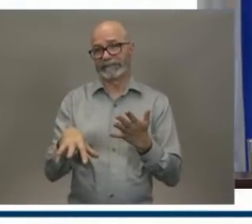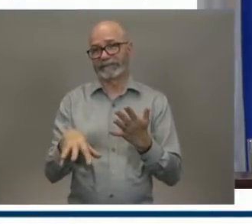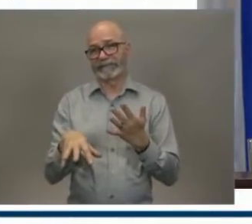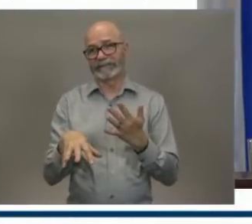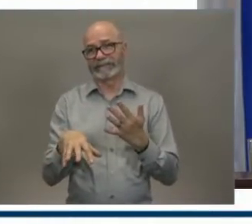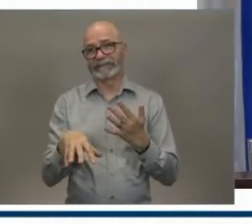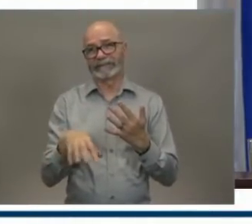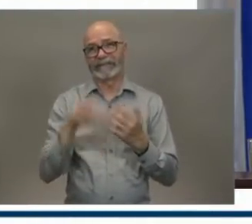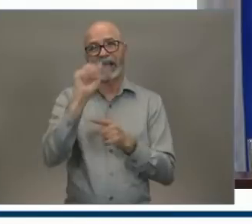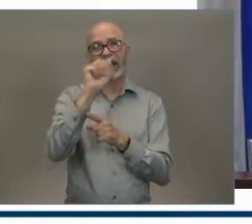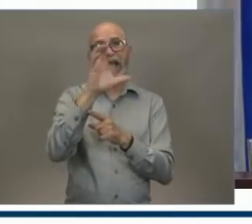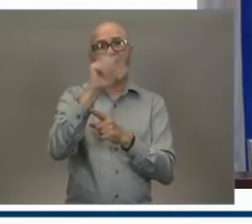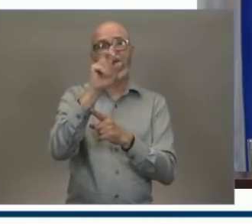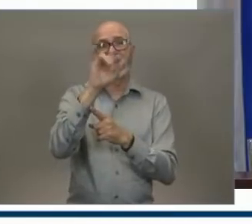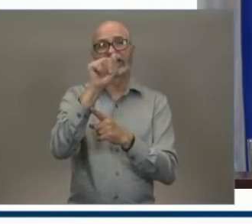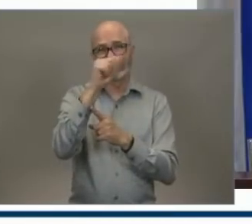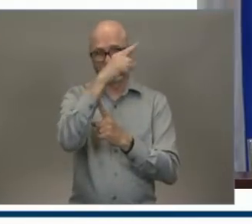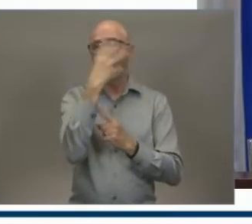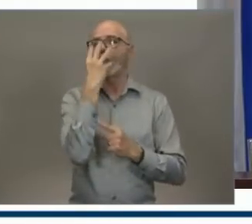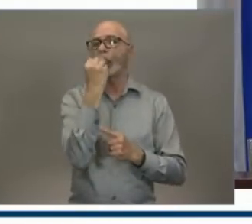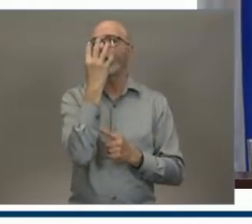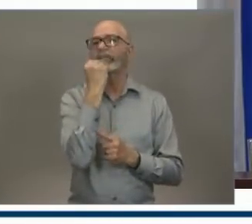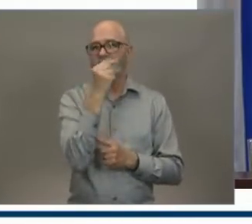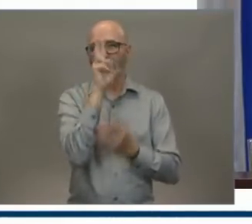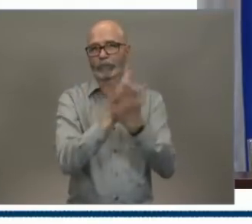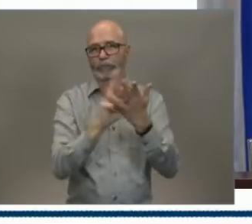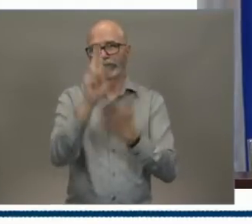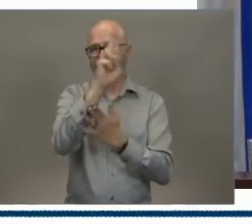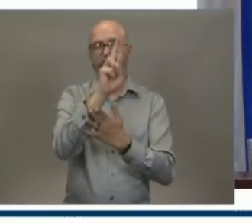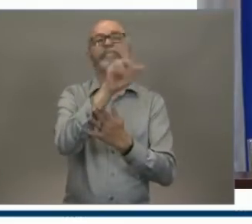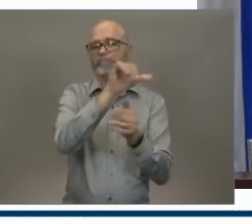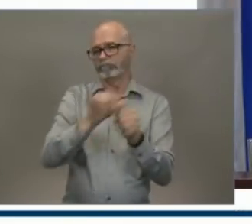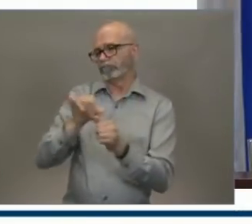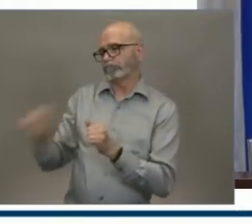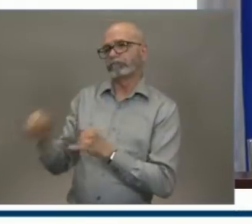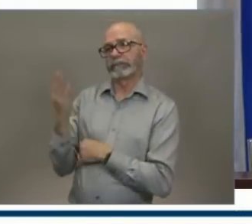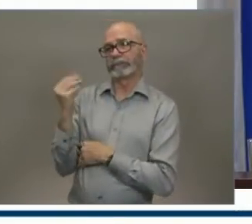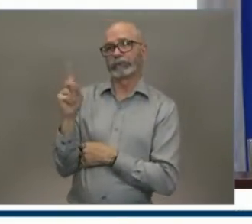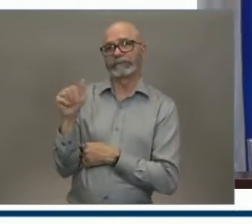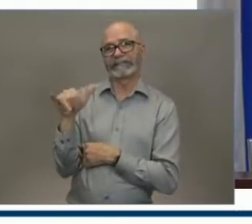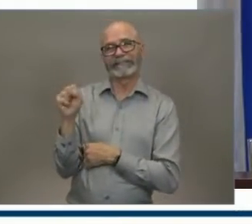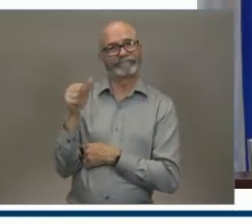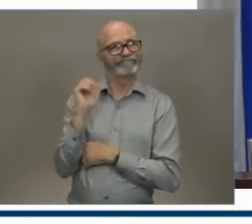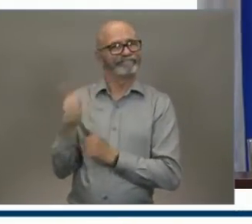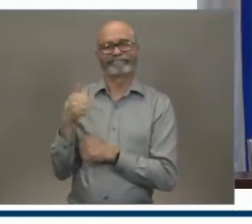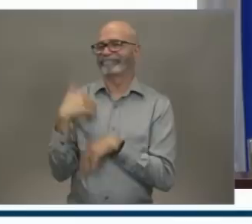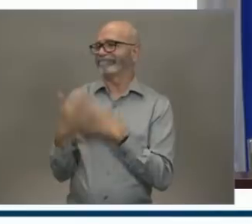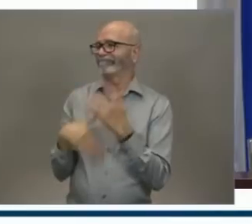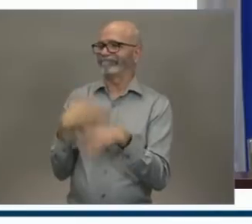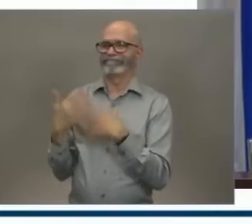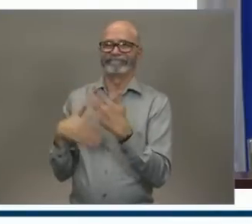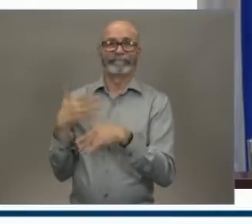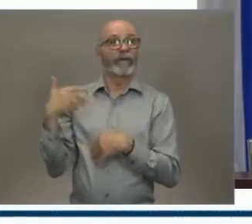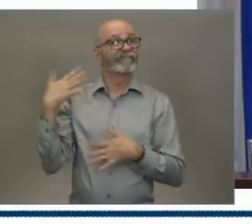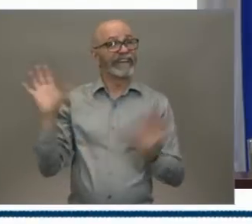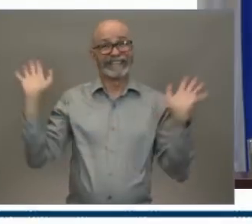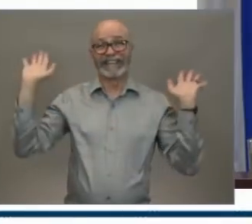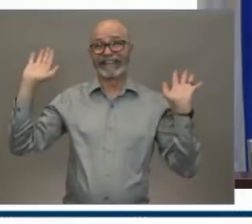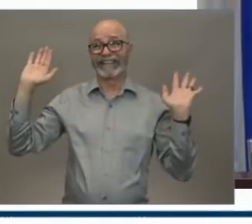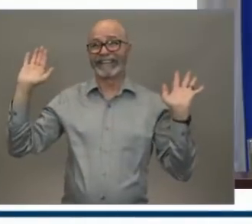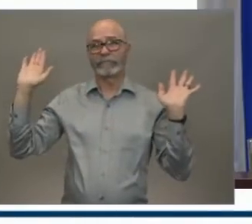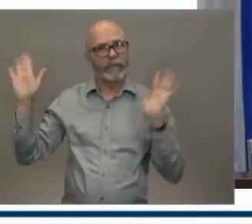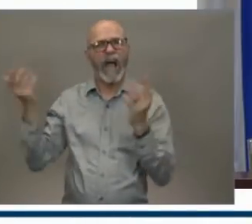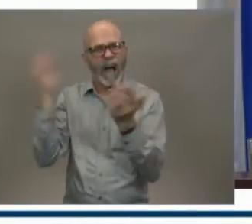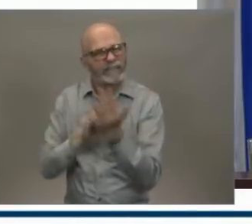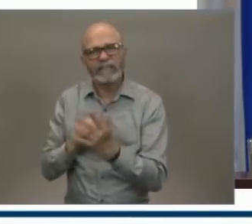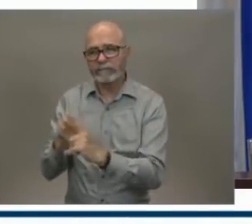self-isolated for 14 days as required and then tested positive after their isolation was complete. And they are now isolating again.